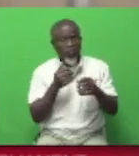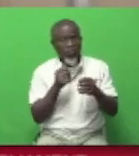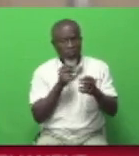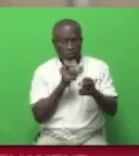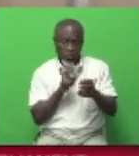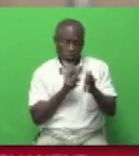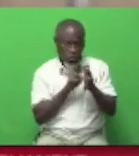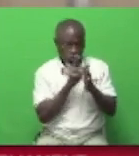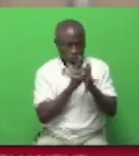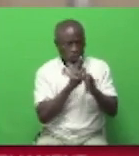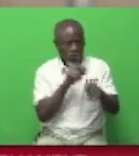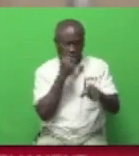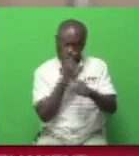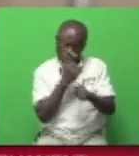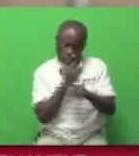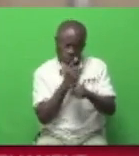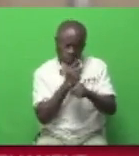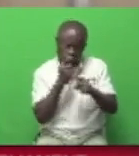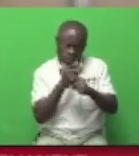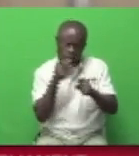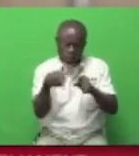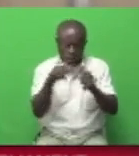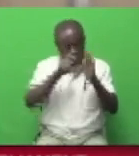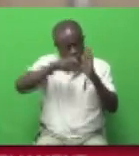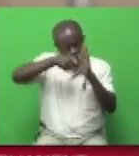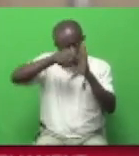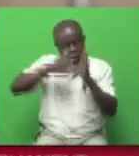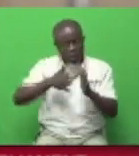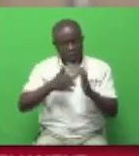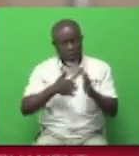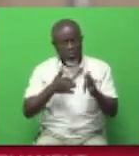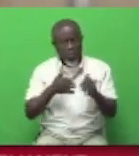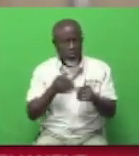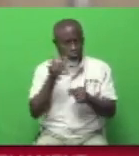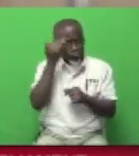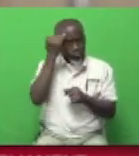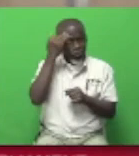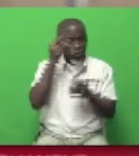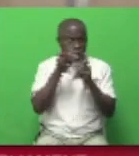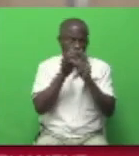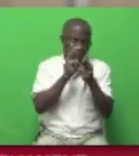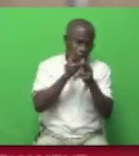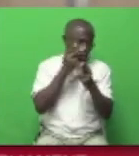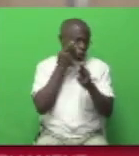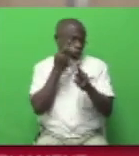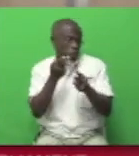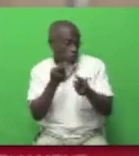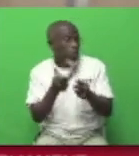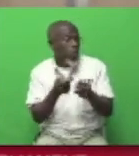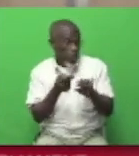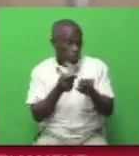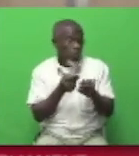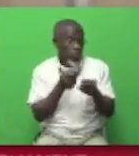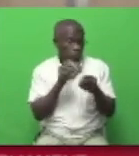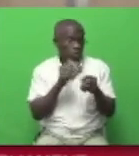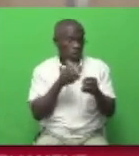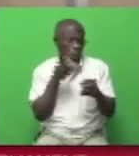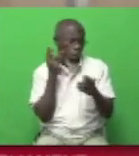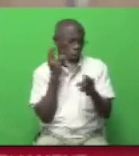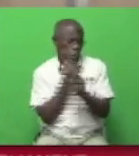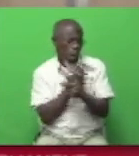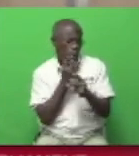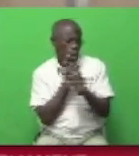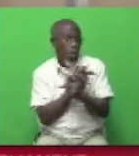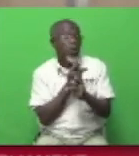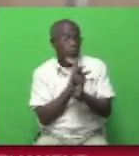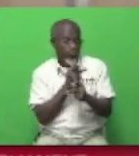of the court. And of course, the weather that is blazing all of us nearly every single day, we understand how critical climate change is and addressing